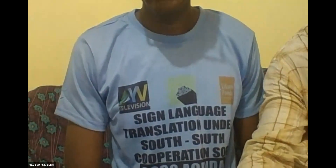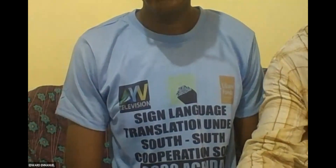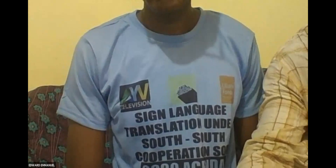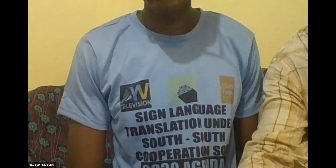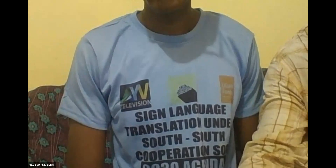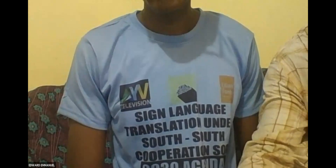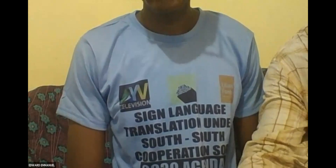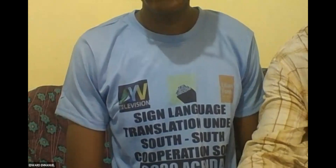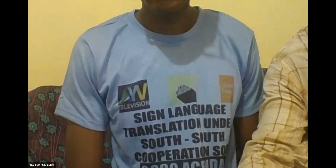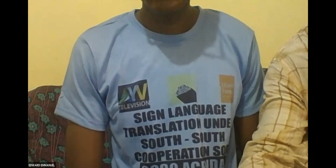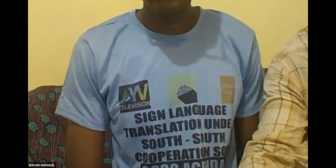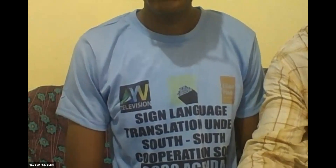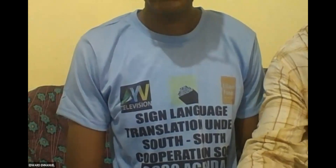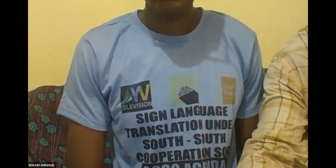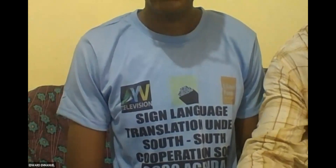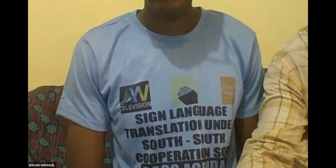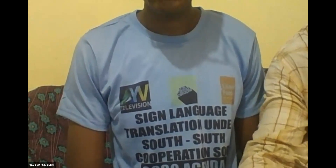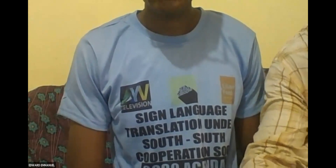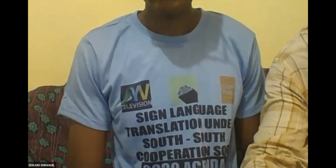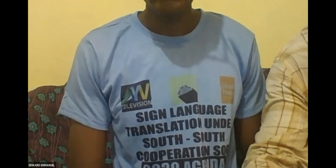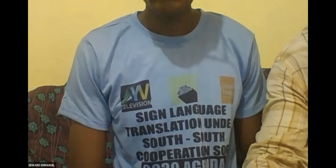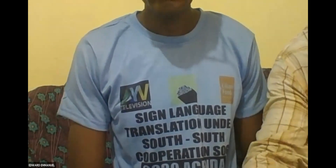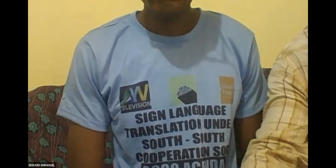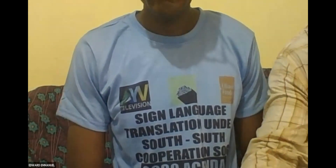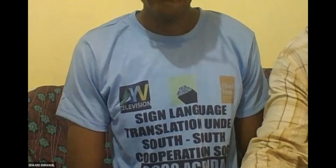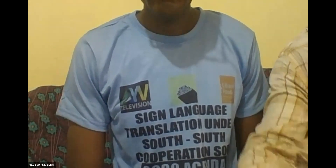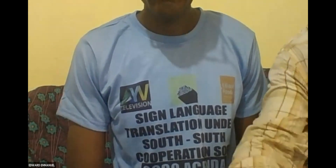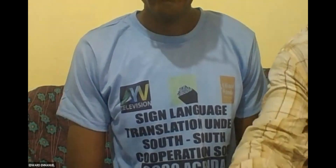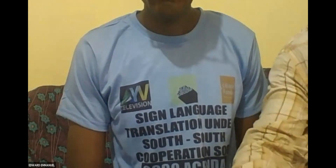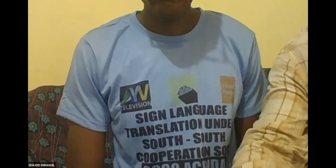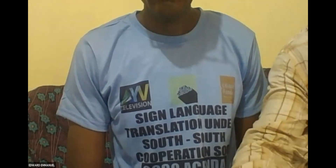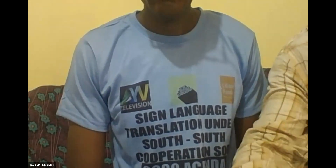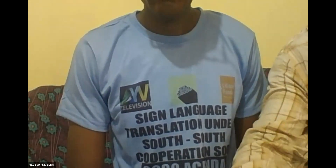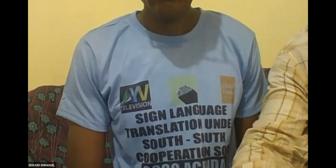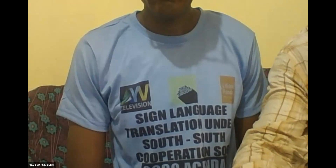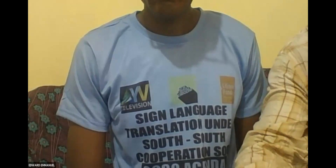I'm not seeing any group. I don't know why.